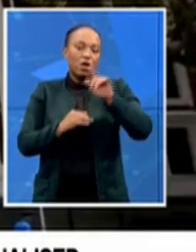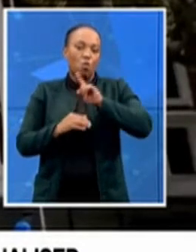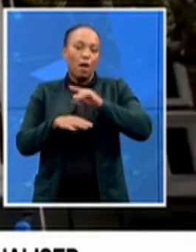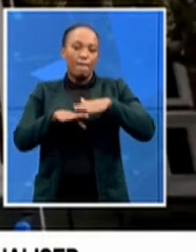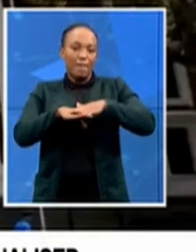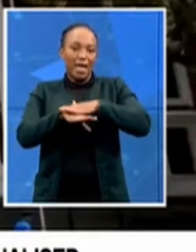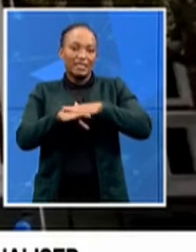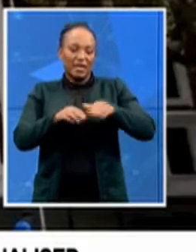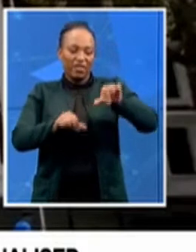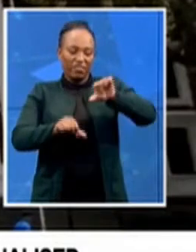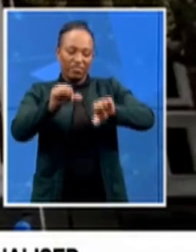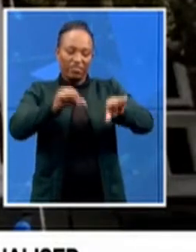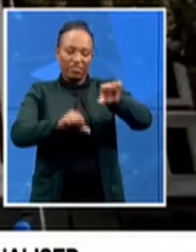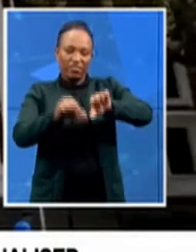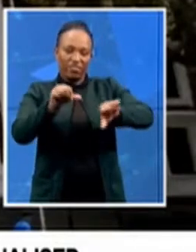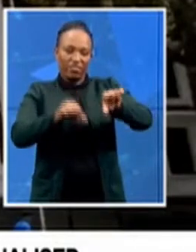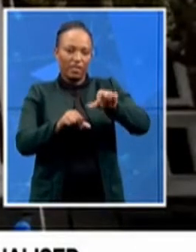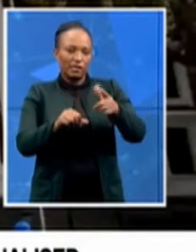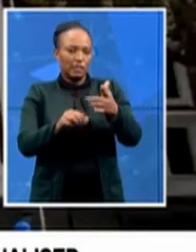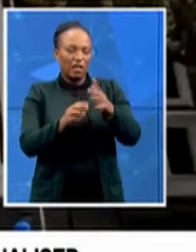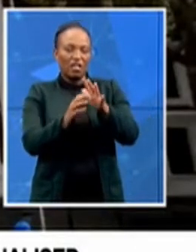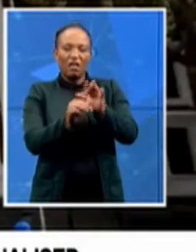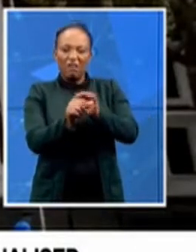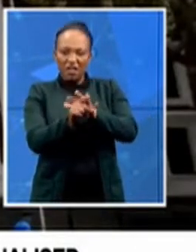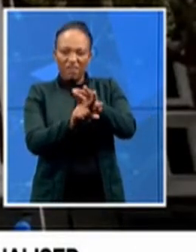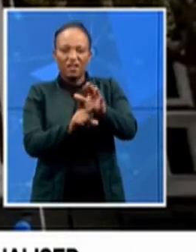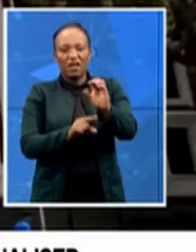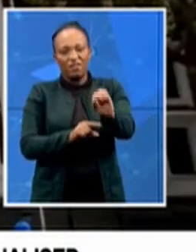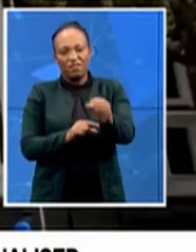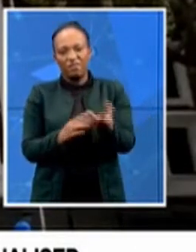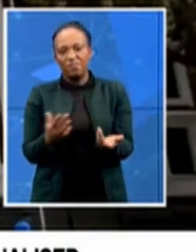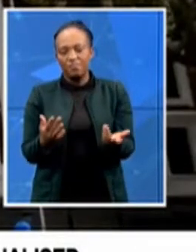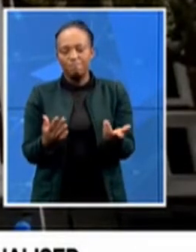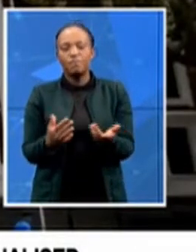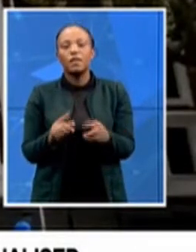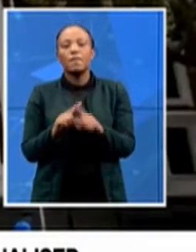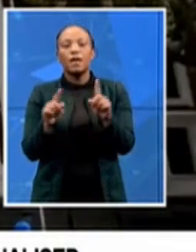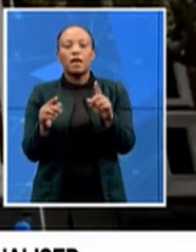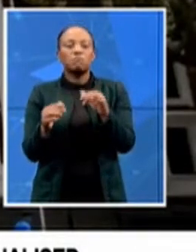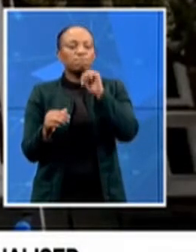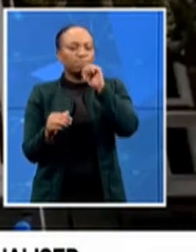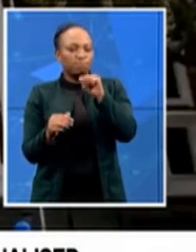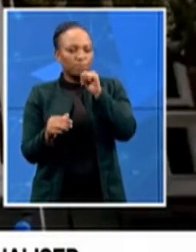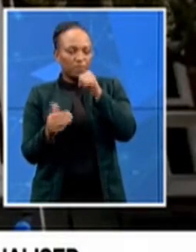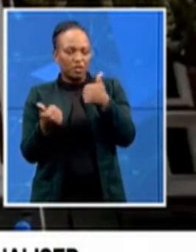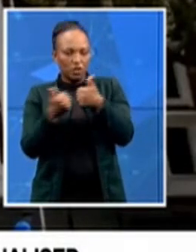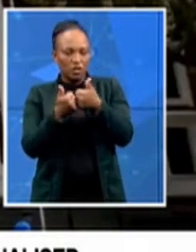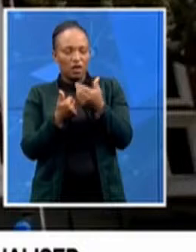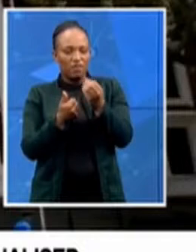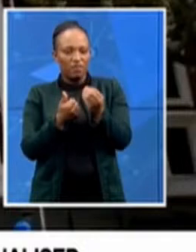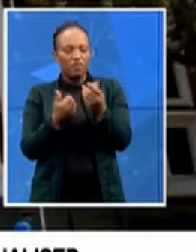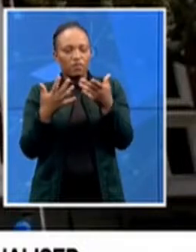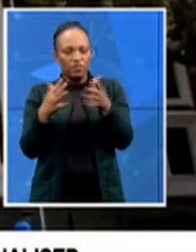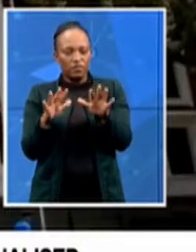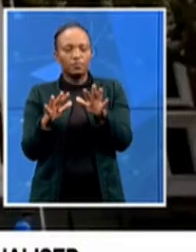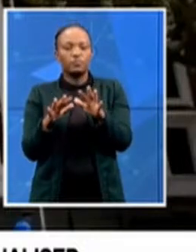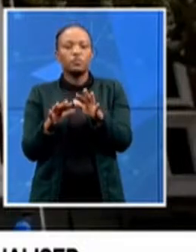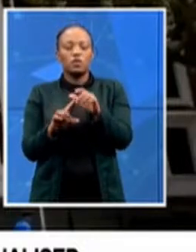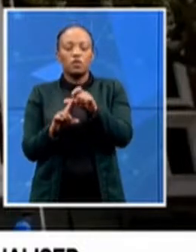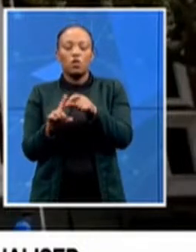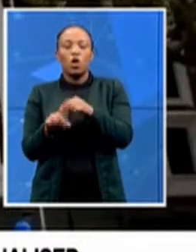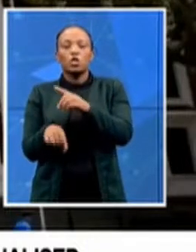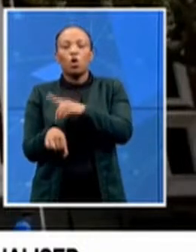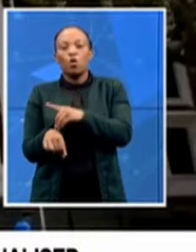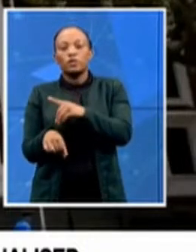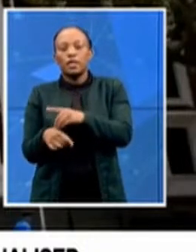we are thankful also that notwithstanding that, as already indicated by Dr. Pillay and the DG, that